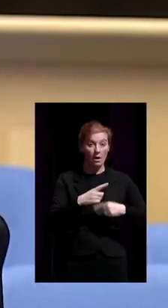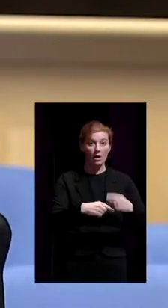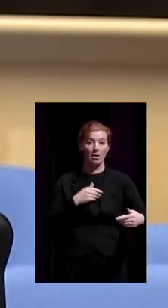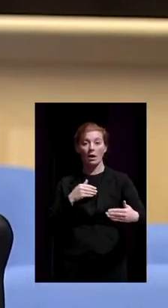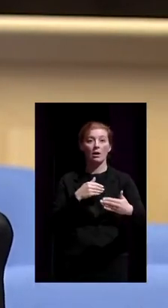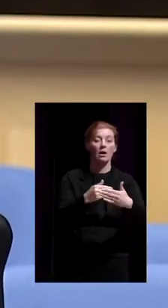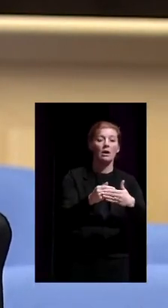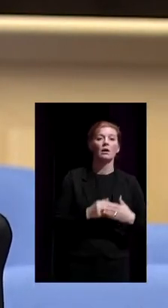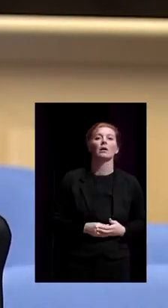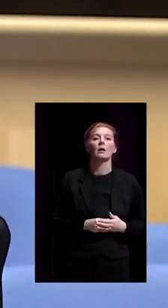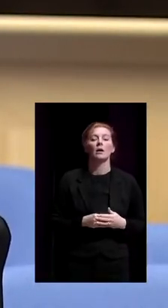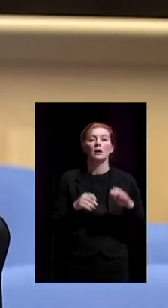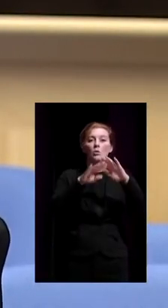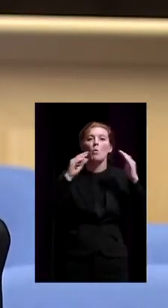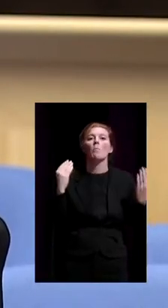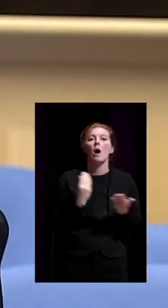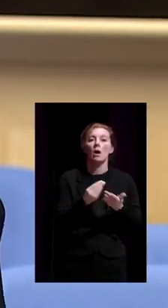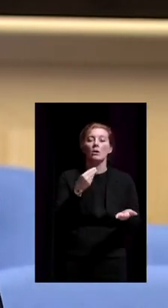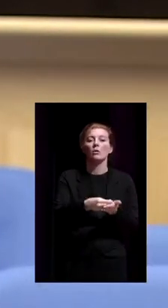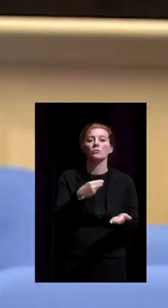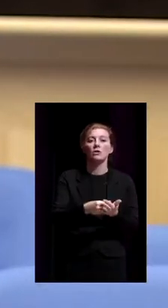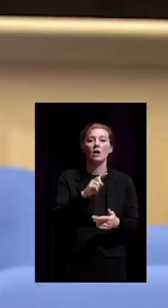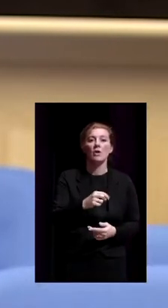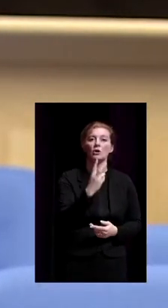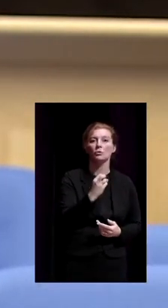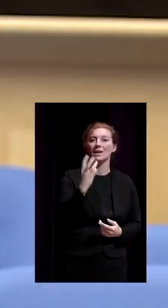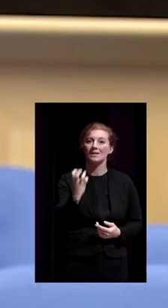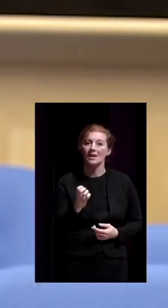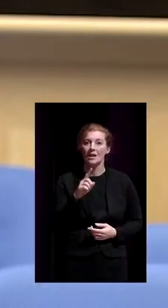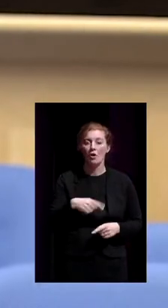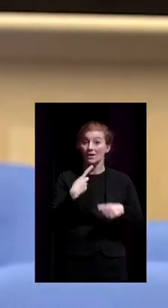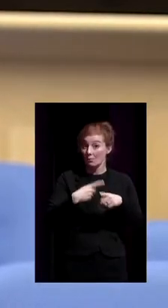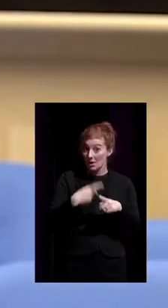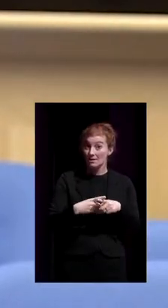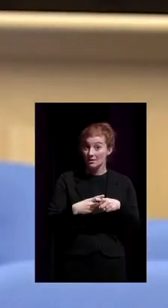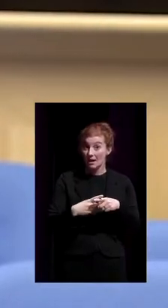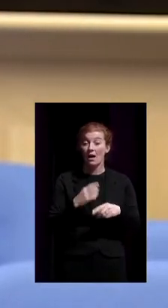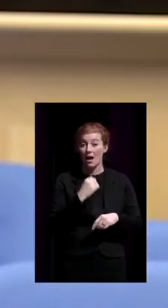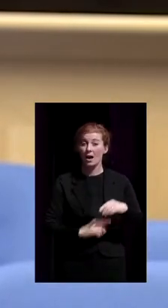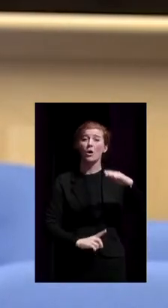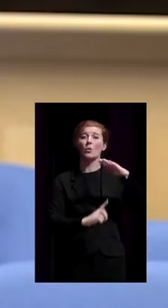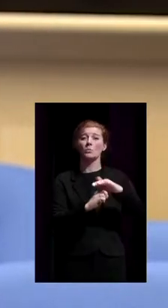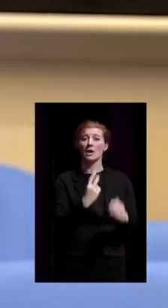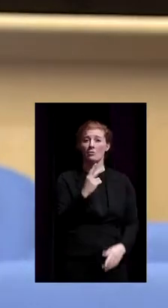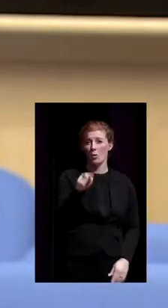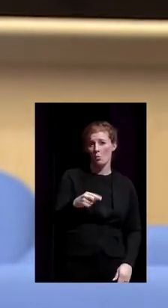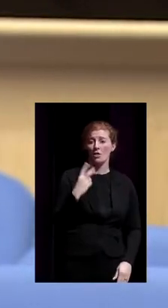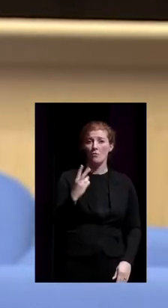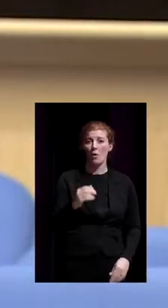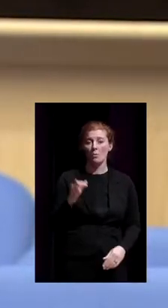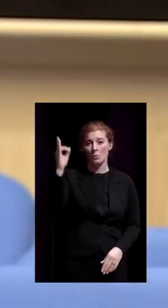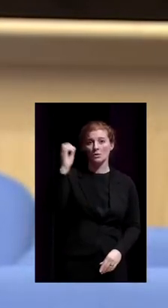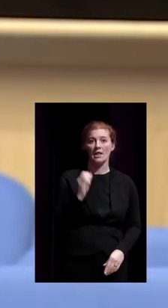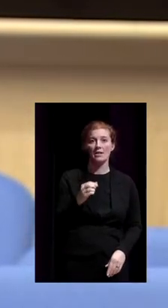trends, the full global cost of diabetes by 2030 will equate to 2.2%